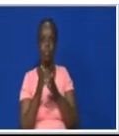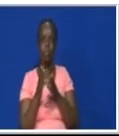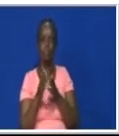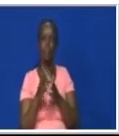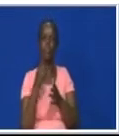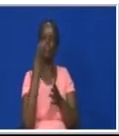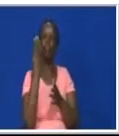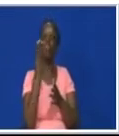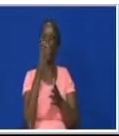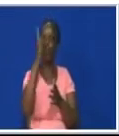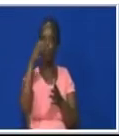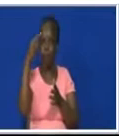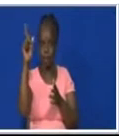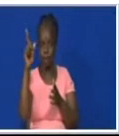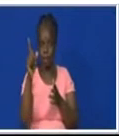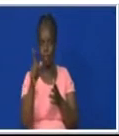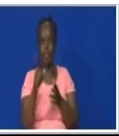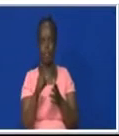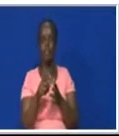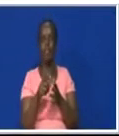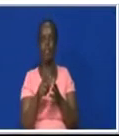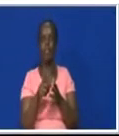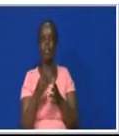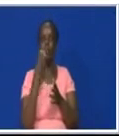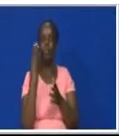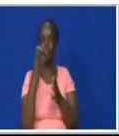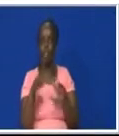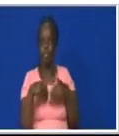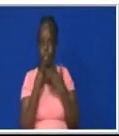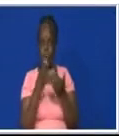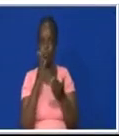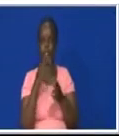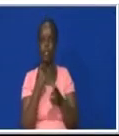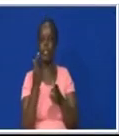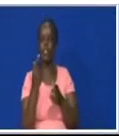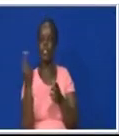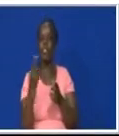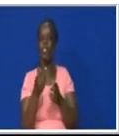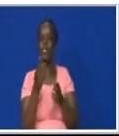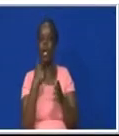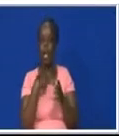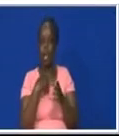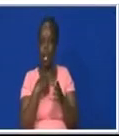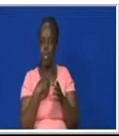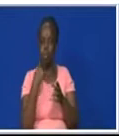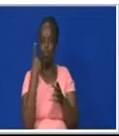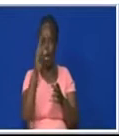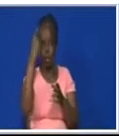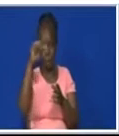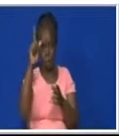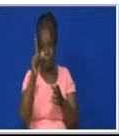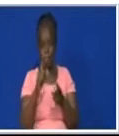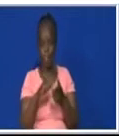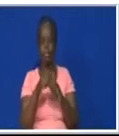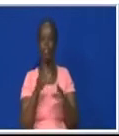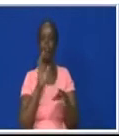is 4 circumstances that we are supposed to give. Each circumstance attracts 1 mark so that